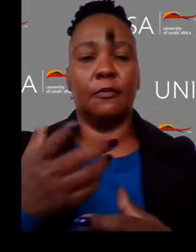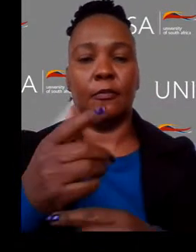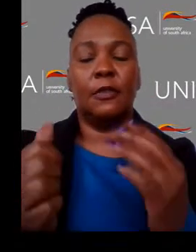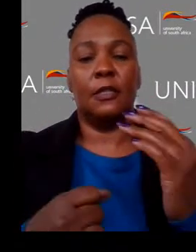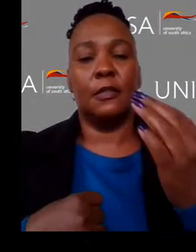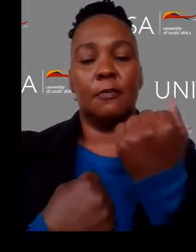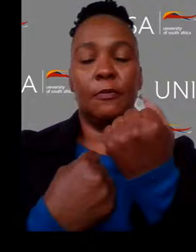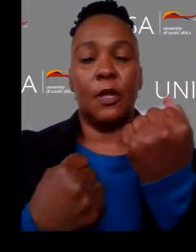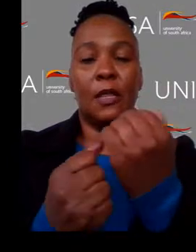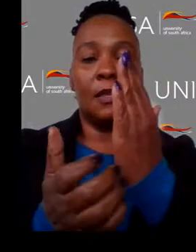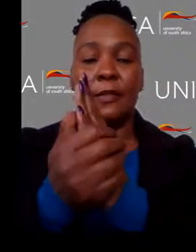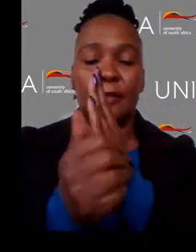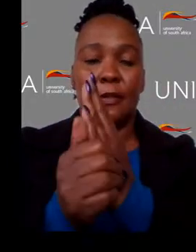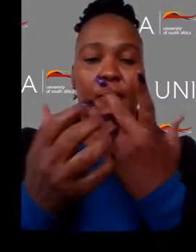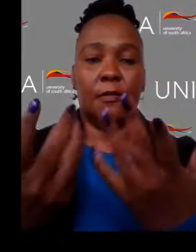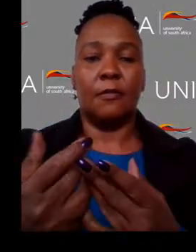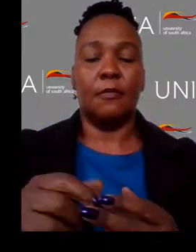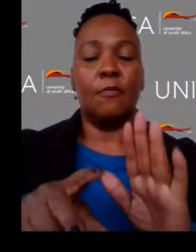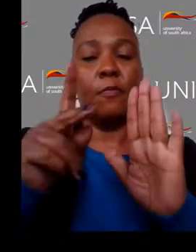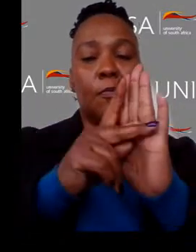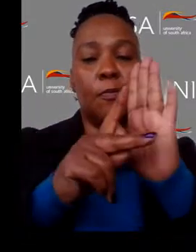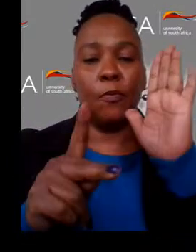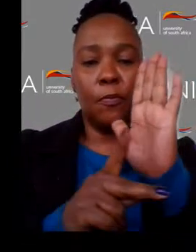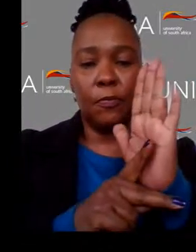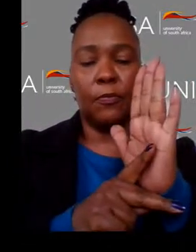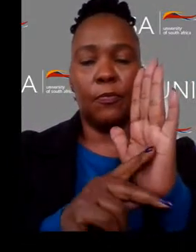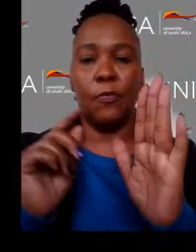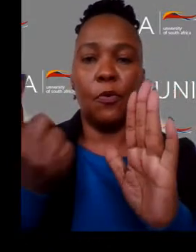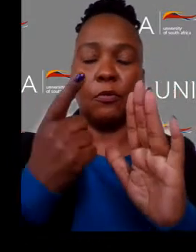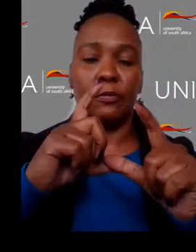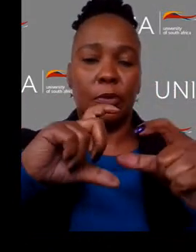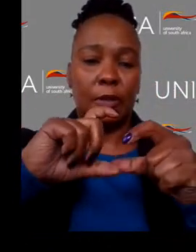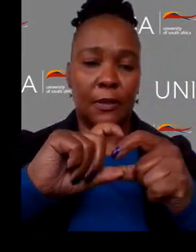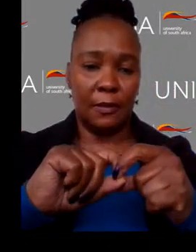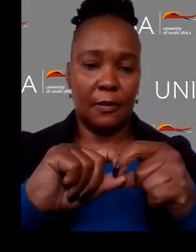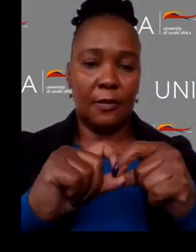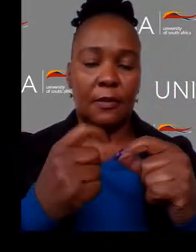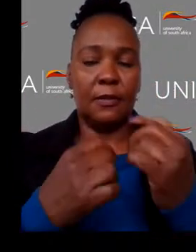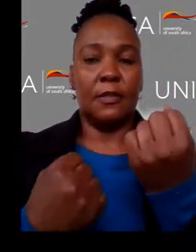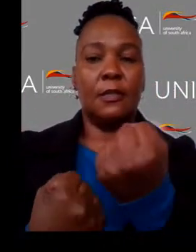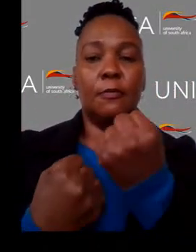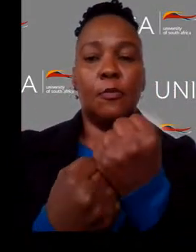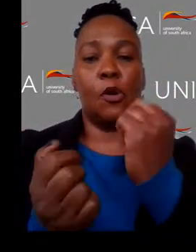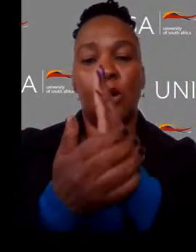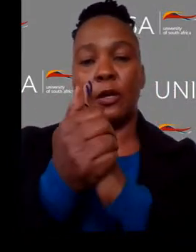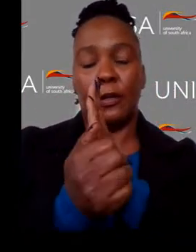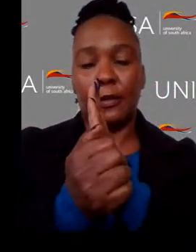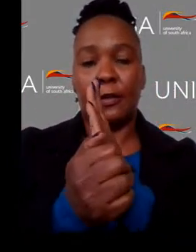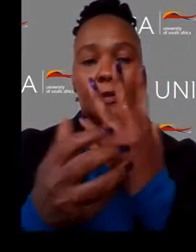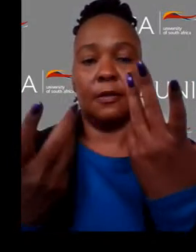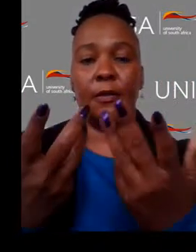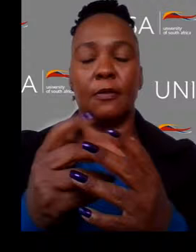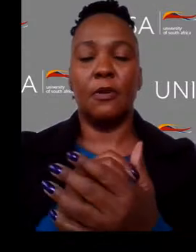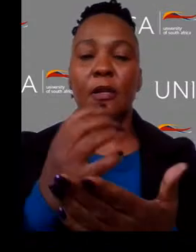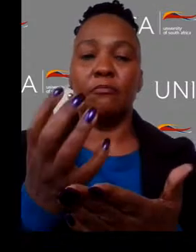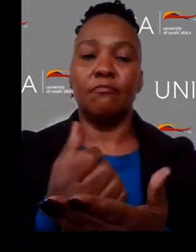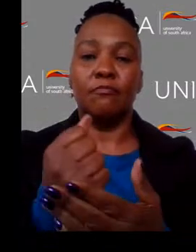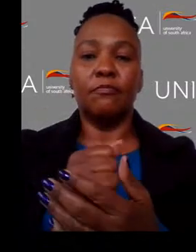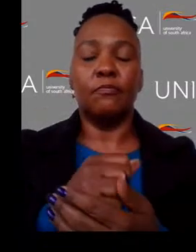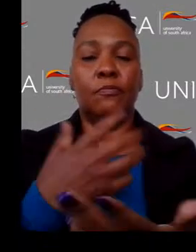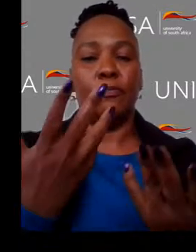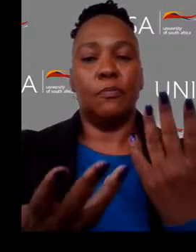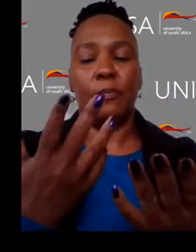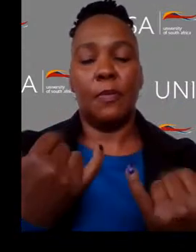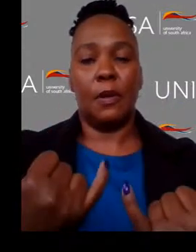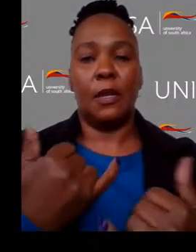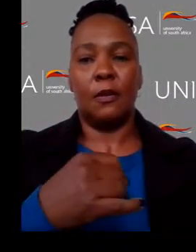already there. The programs, all of that link to the support site, but you can take your phone at the moment,